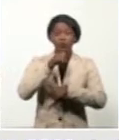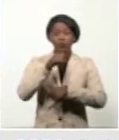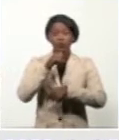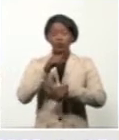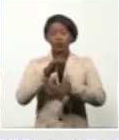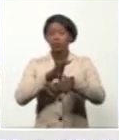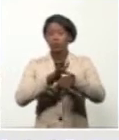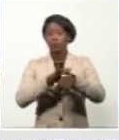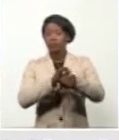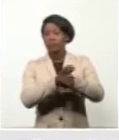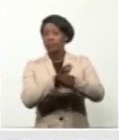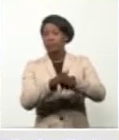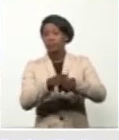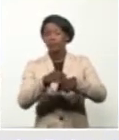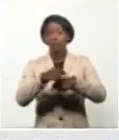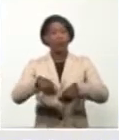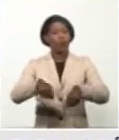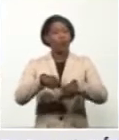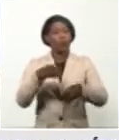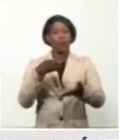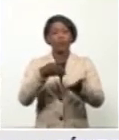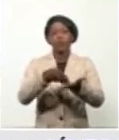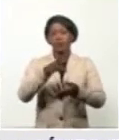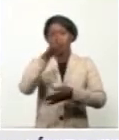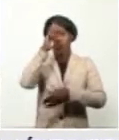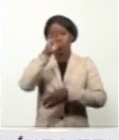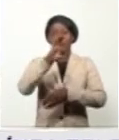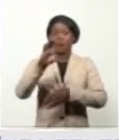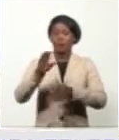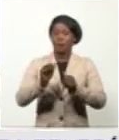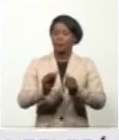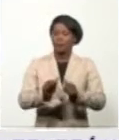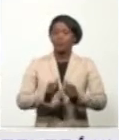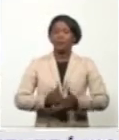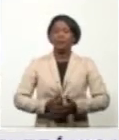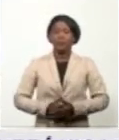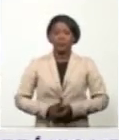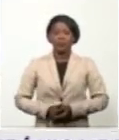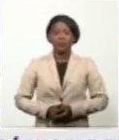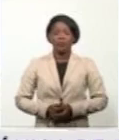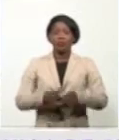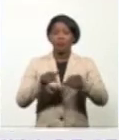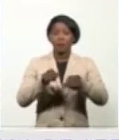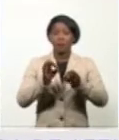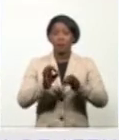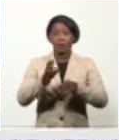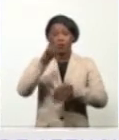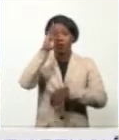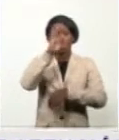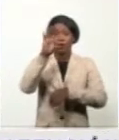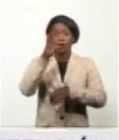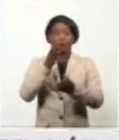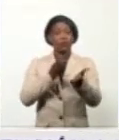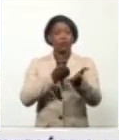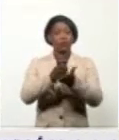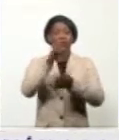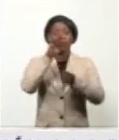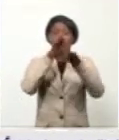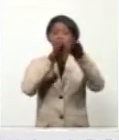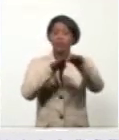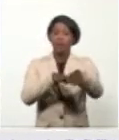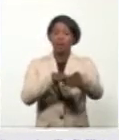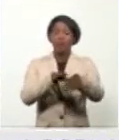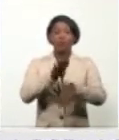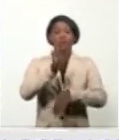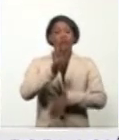it is also the immediate attention from the first moments of infection and the beginning of the